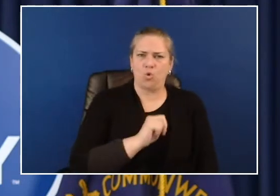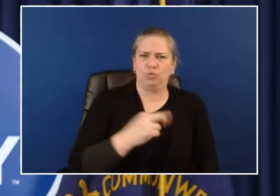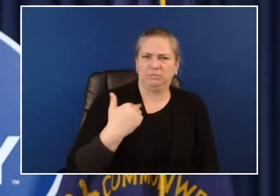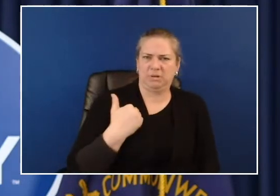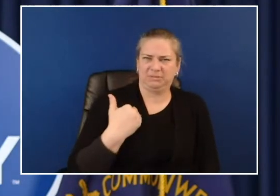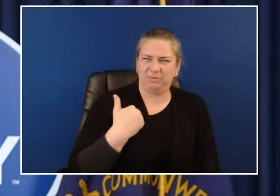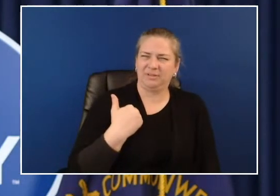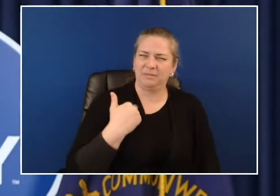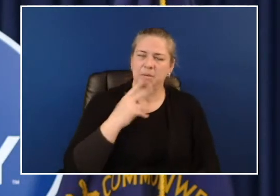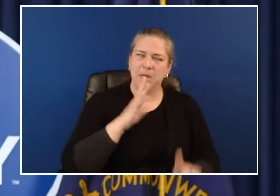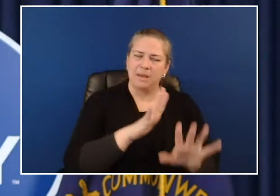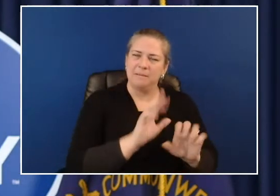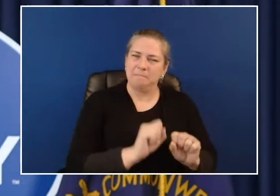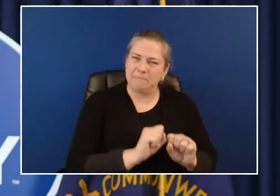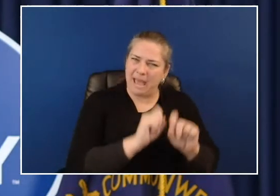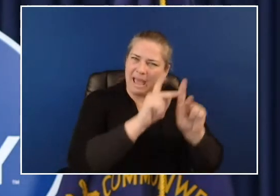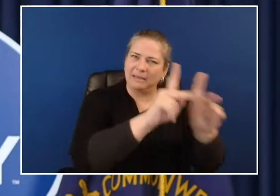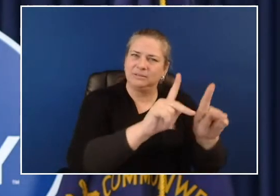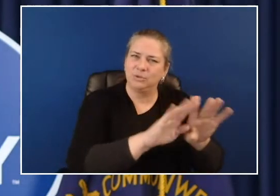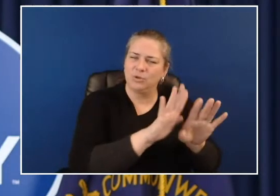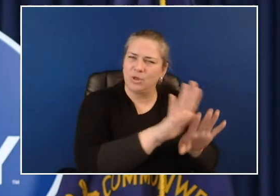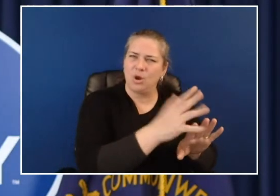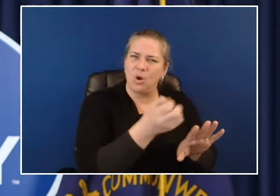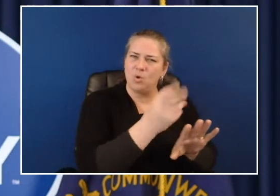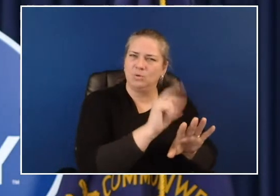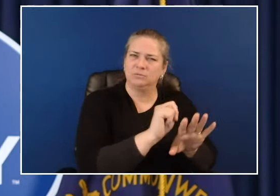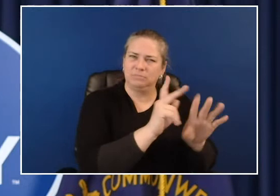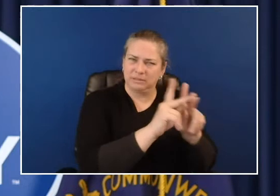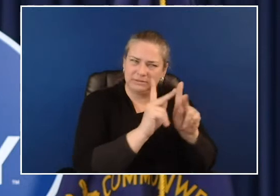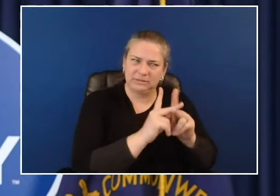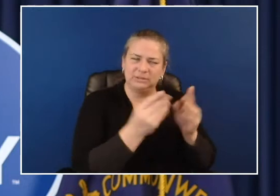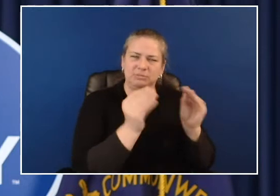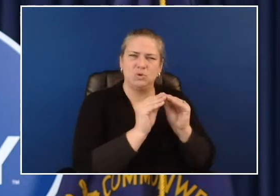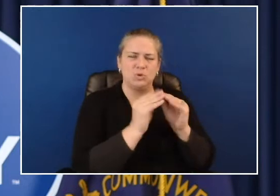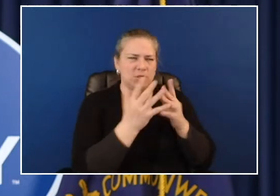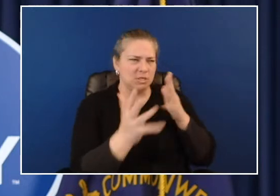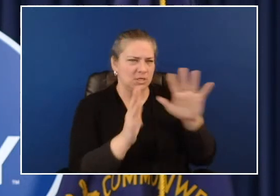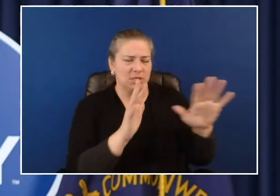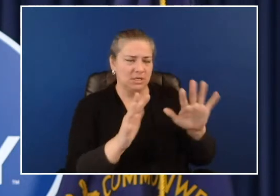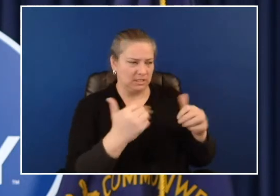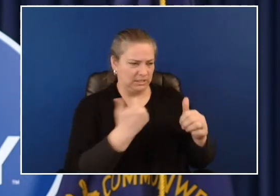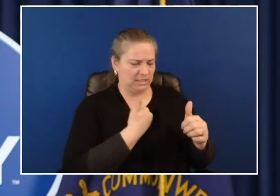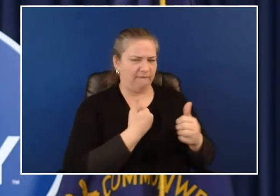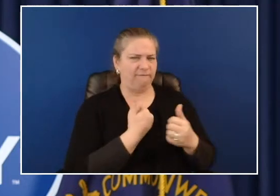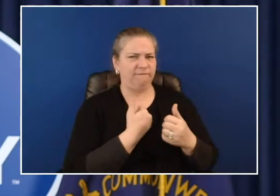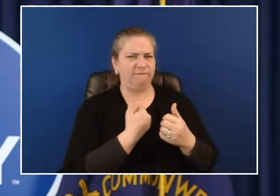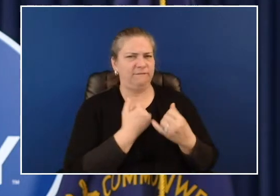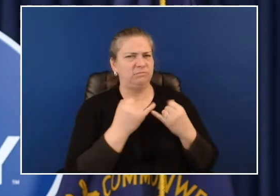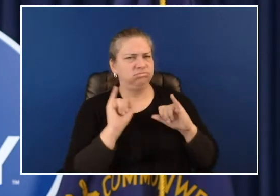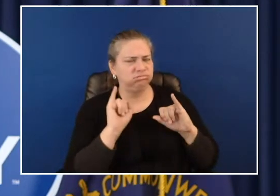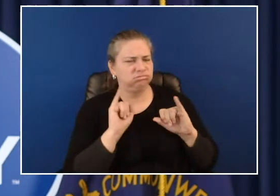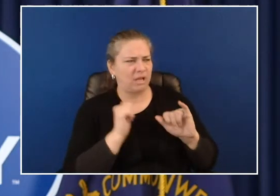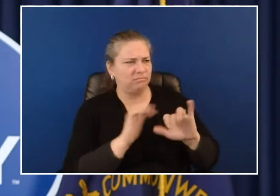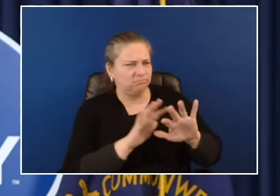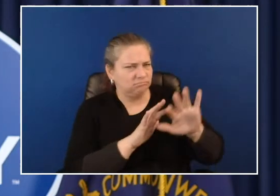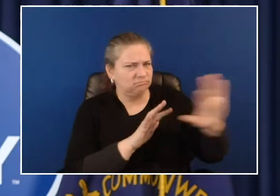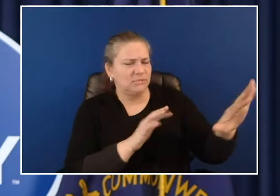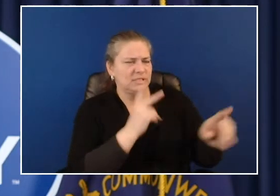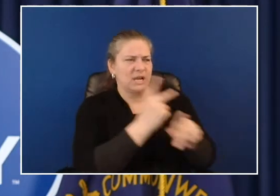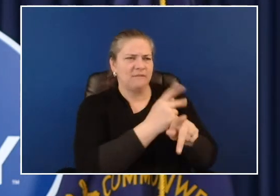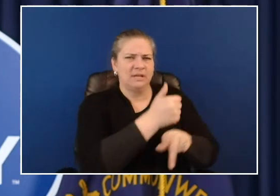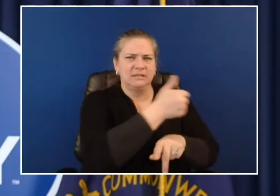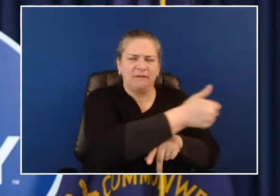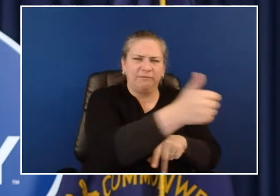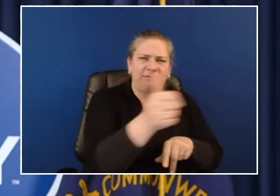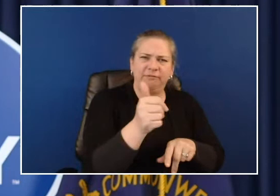back into the flow of not just self-sufficiency, but getting back and getting closer to